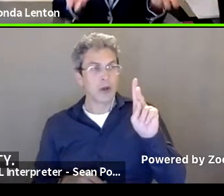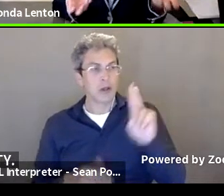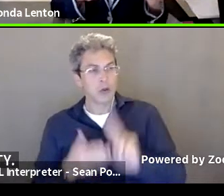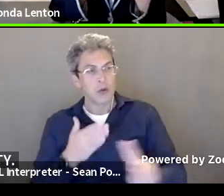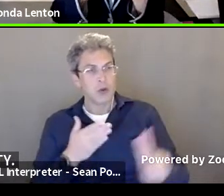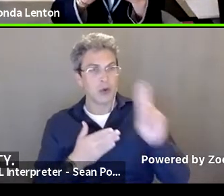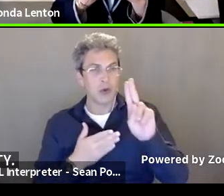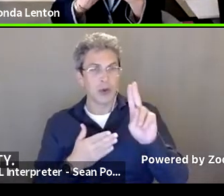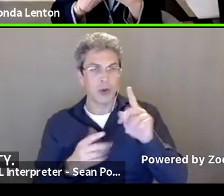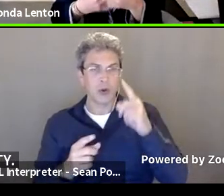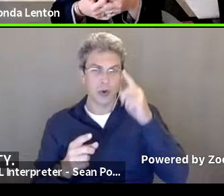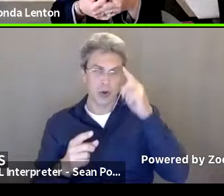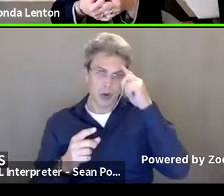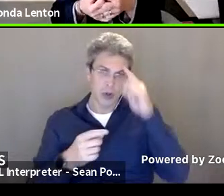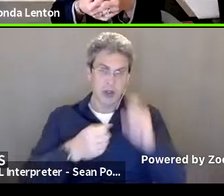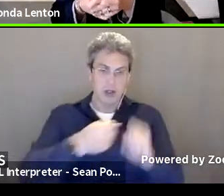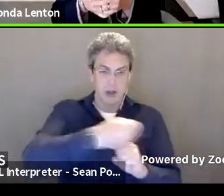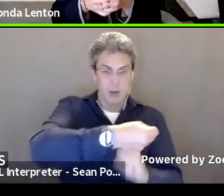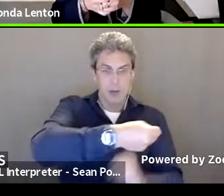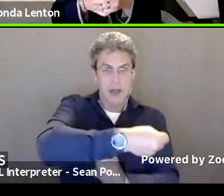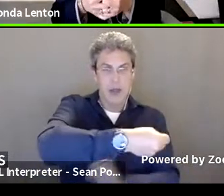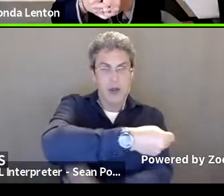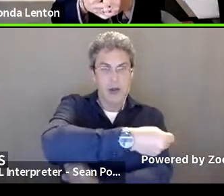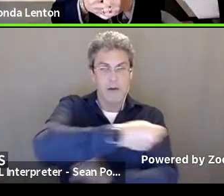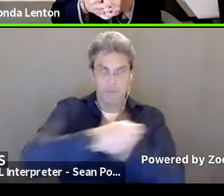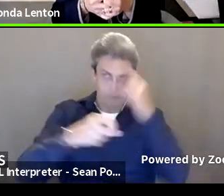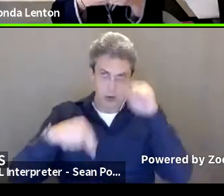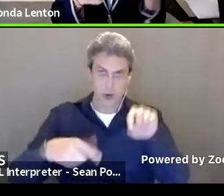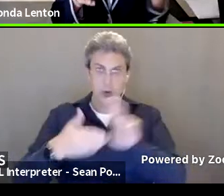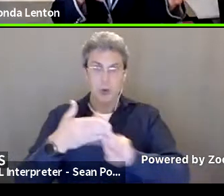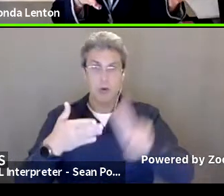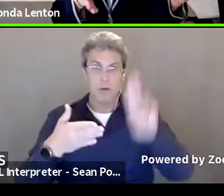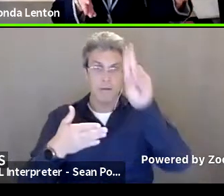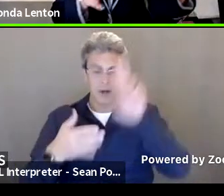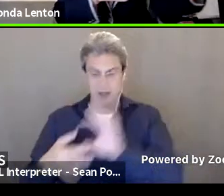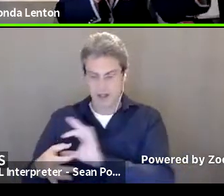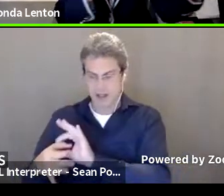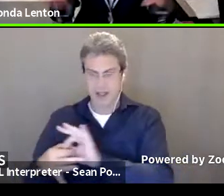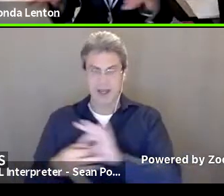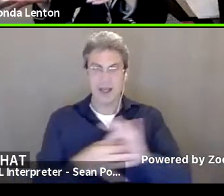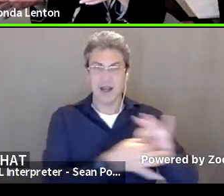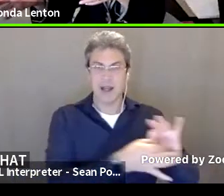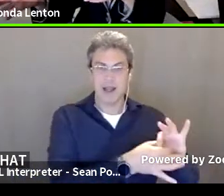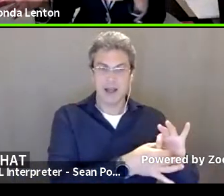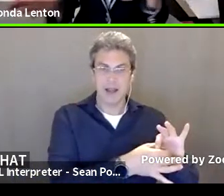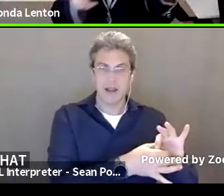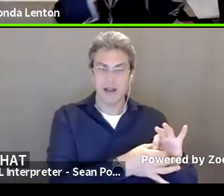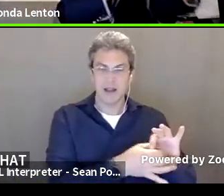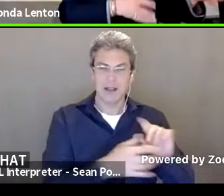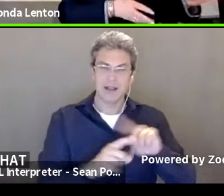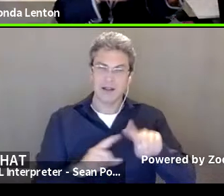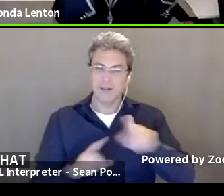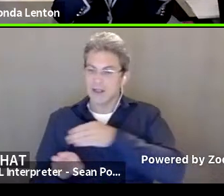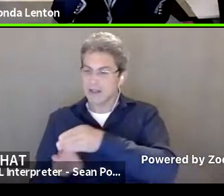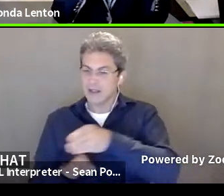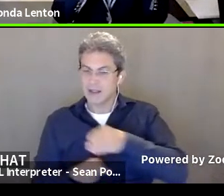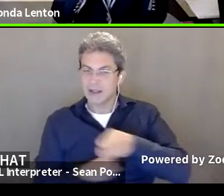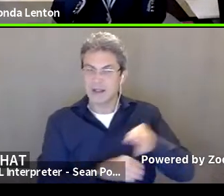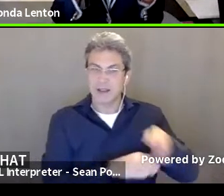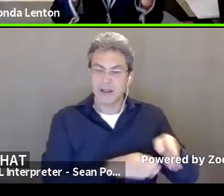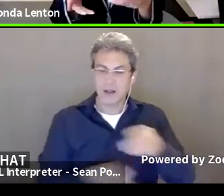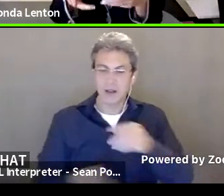the pillars that underpin this university, of connectedness, of connecting across sectors,